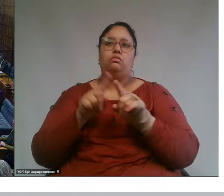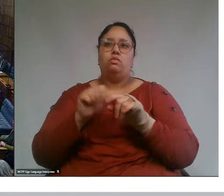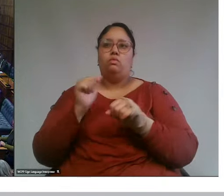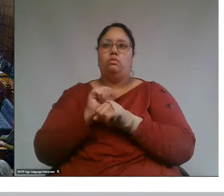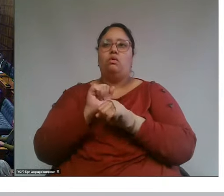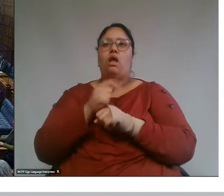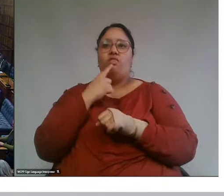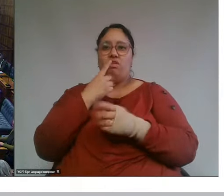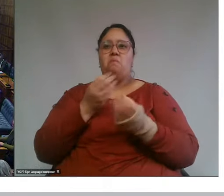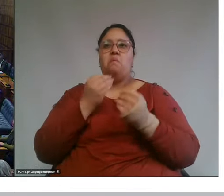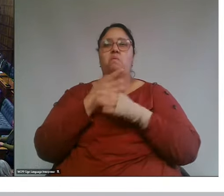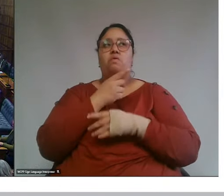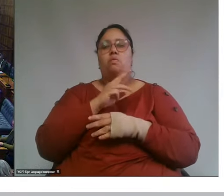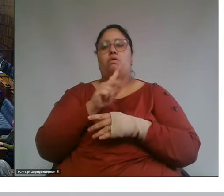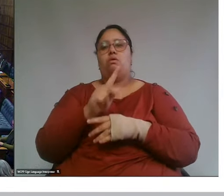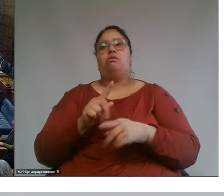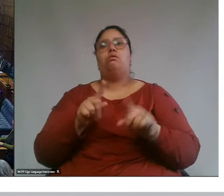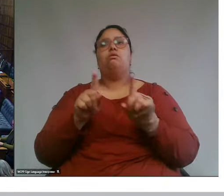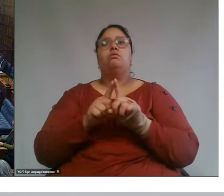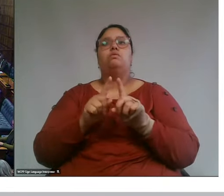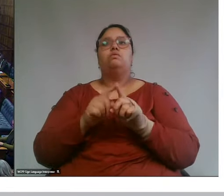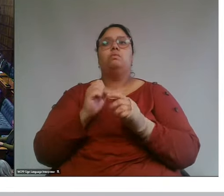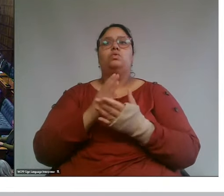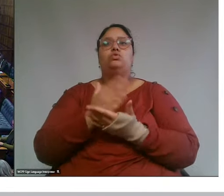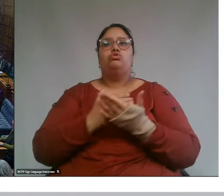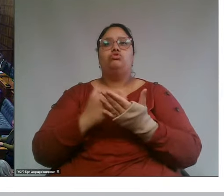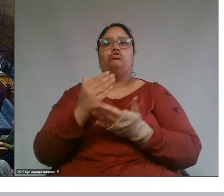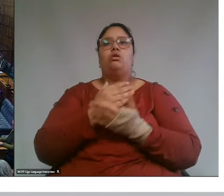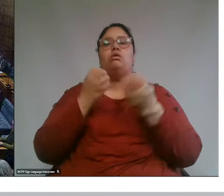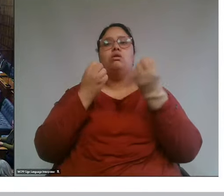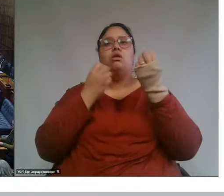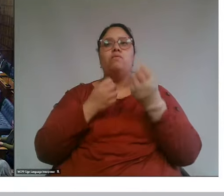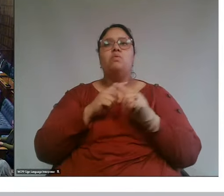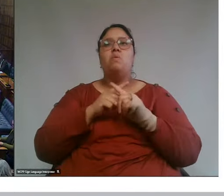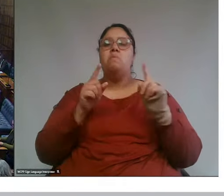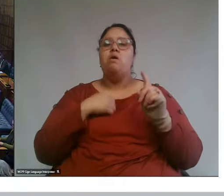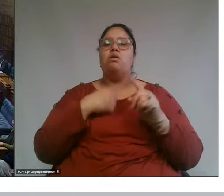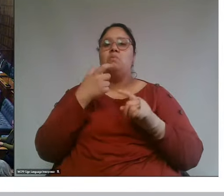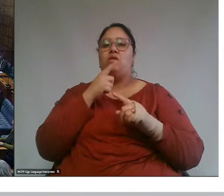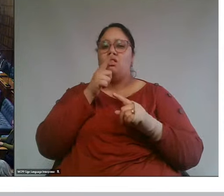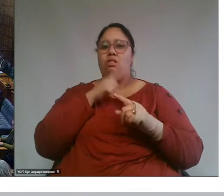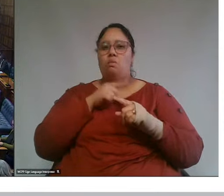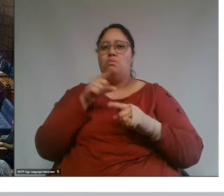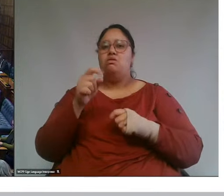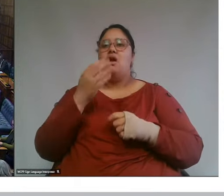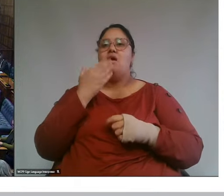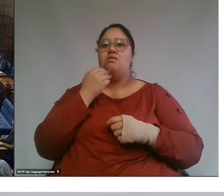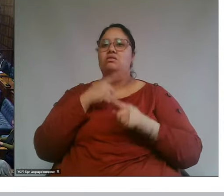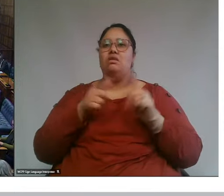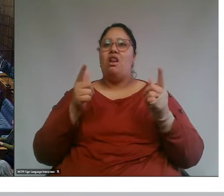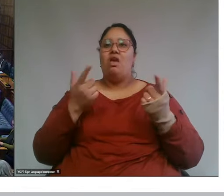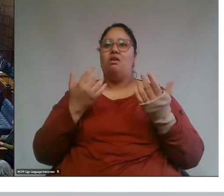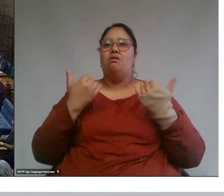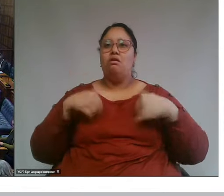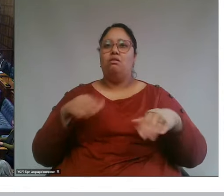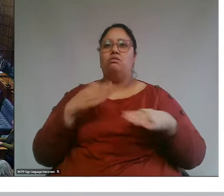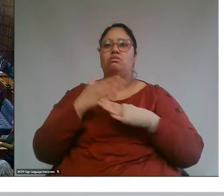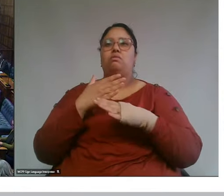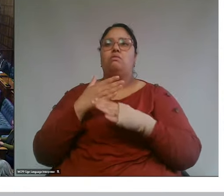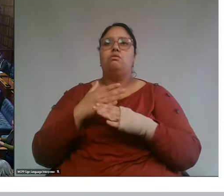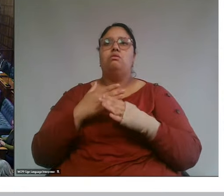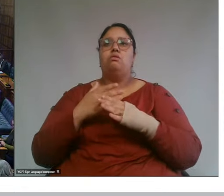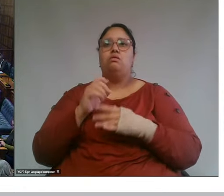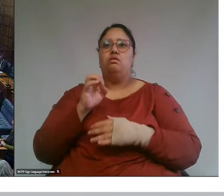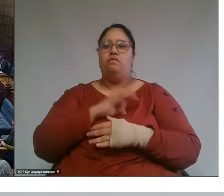there to ensure that they share information people are aware and they can actually participate in